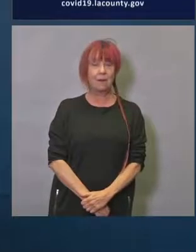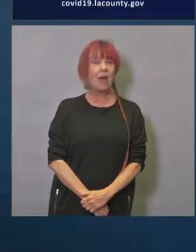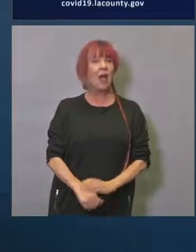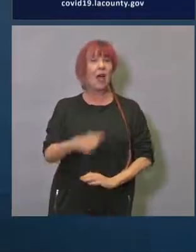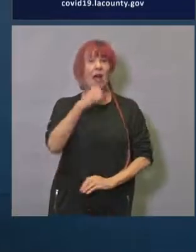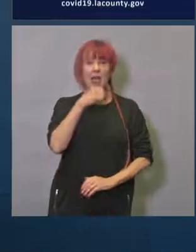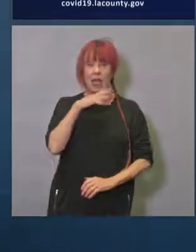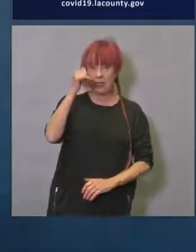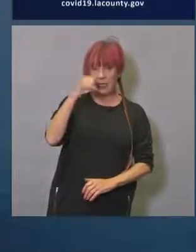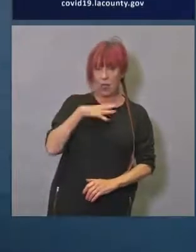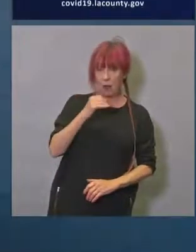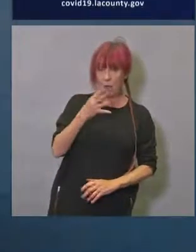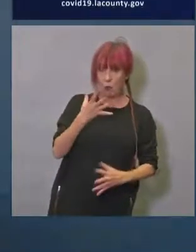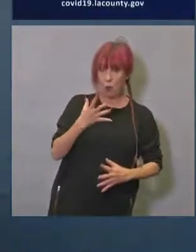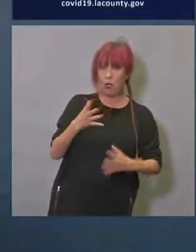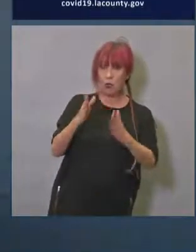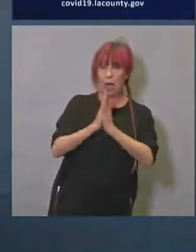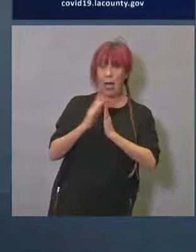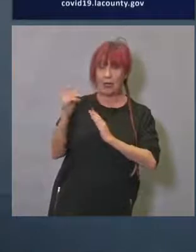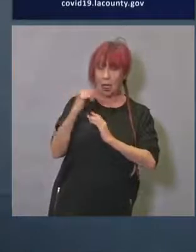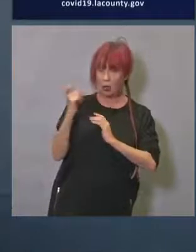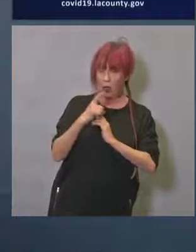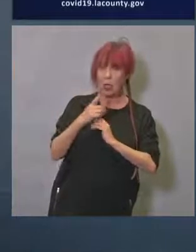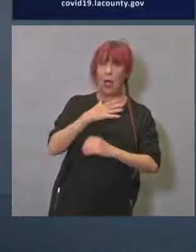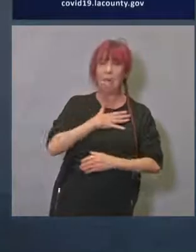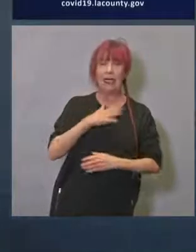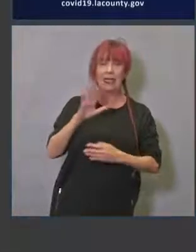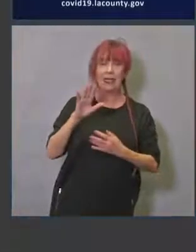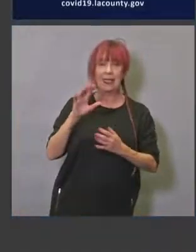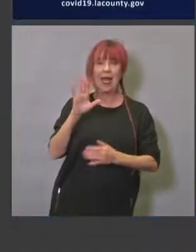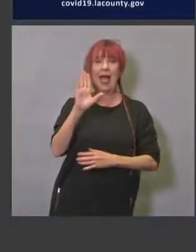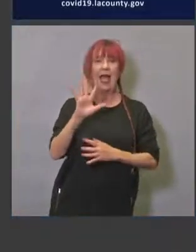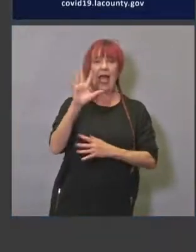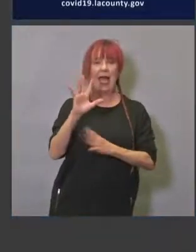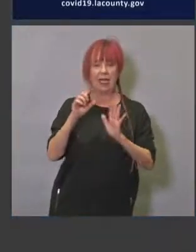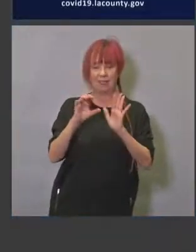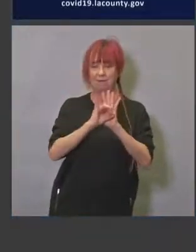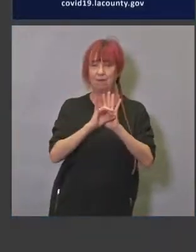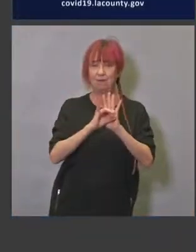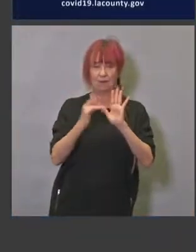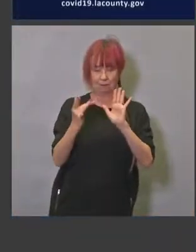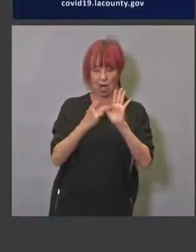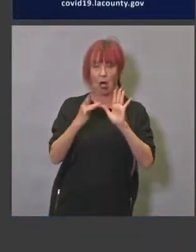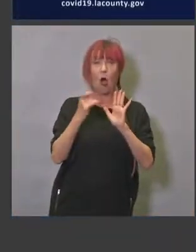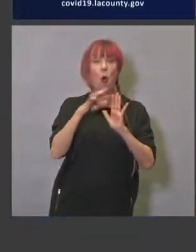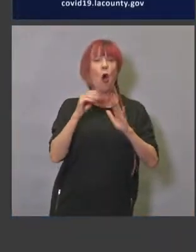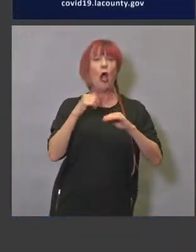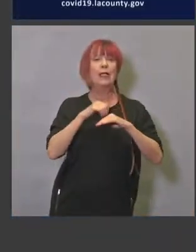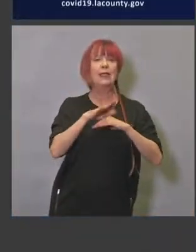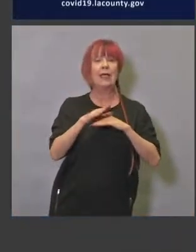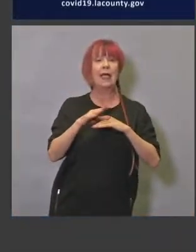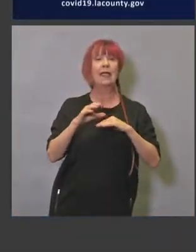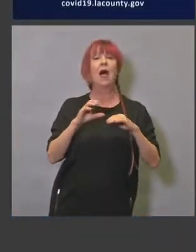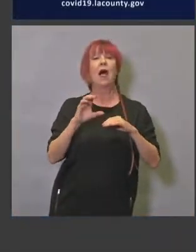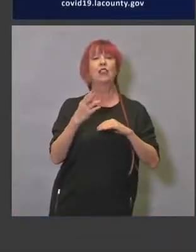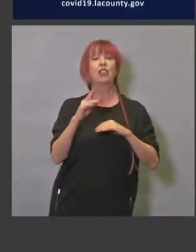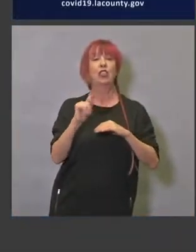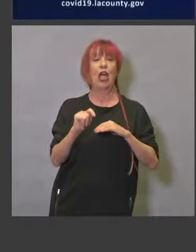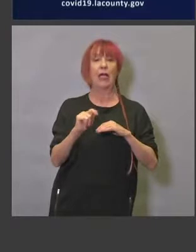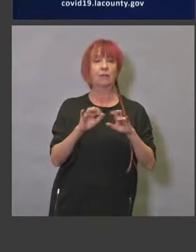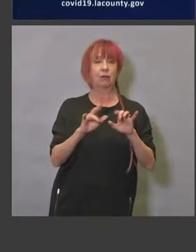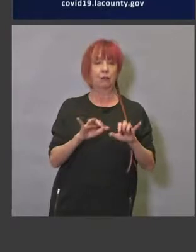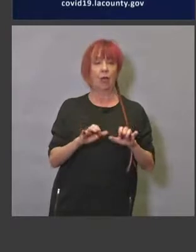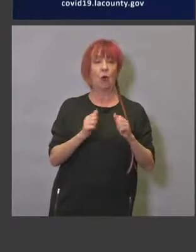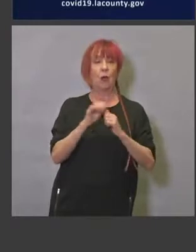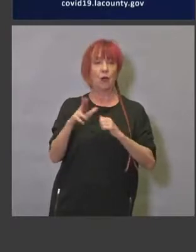Ladies and gentlemen, if you wish to ask a question, please raise your hand using the hand icon or send the host a chat with your name and outlet to be placed in